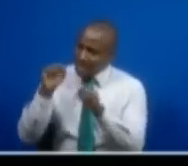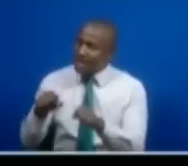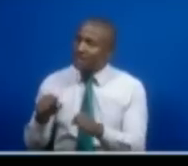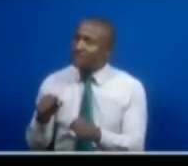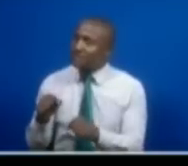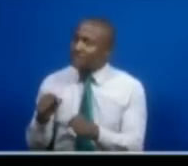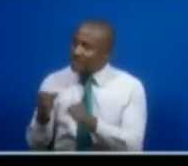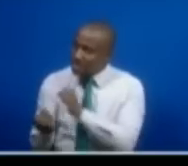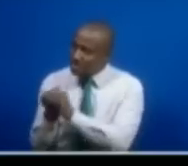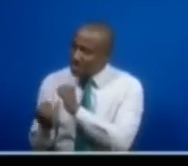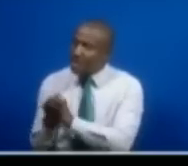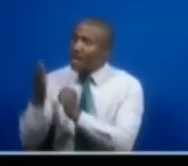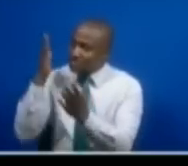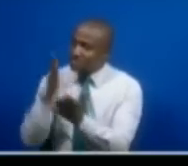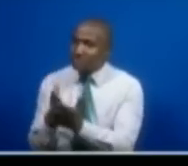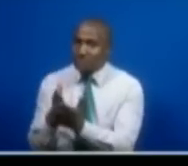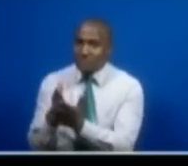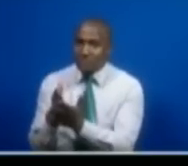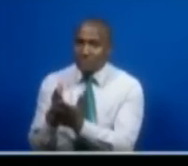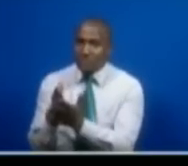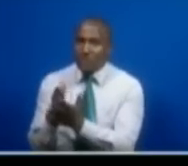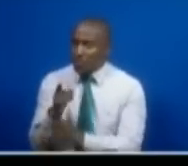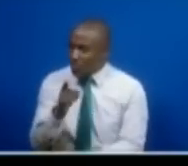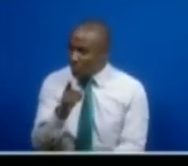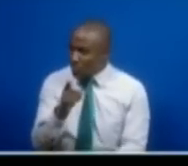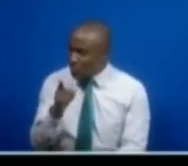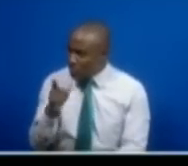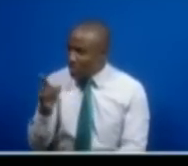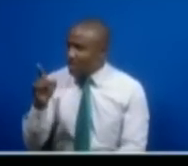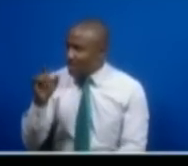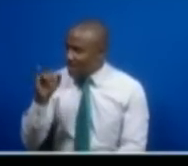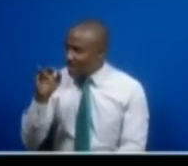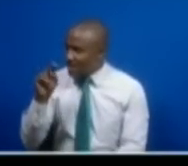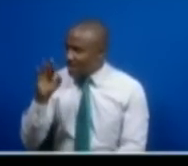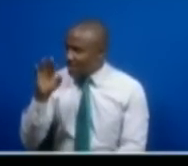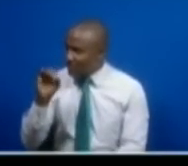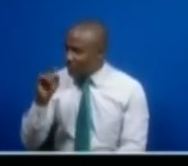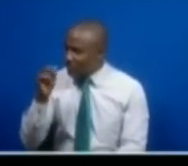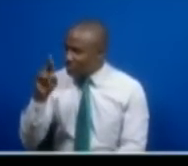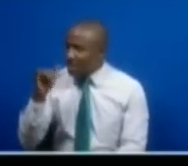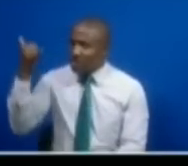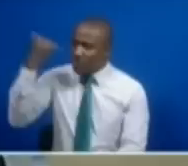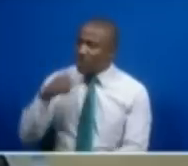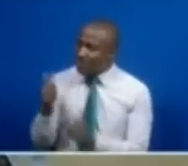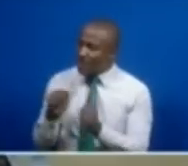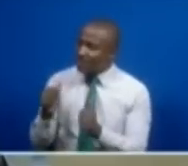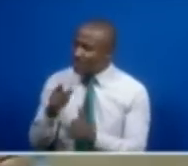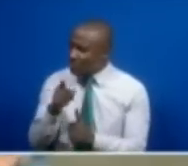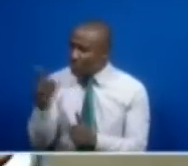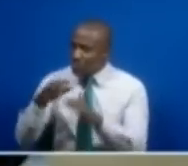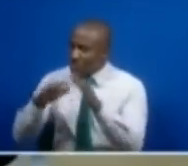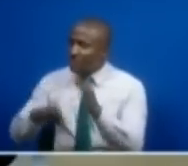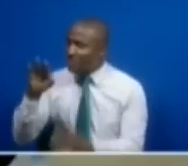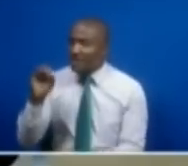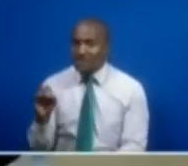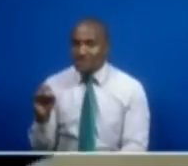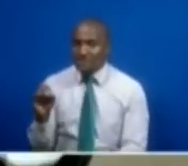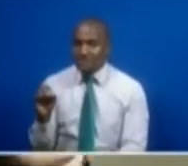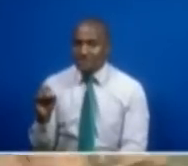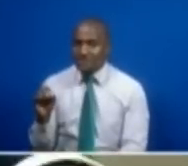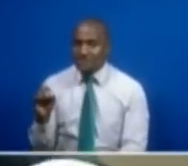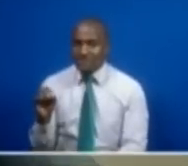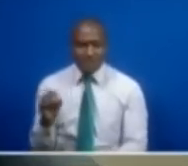this table and I can guarantee you that none of you have been called by any of these polling companies and you are not less than 30. But that doesn't necessarily how